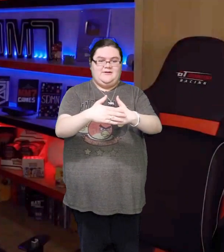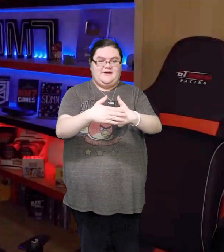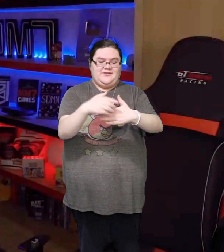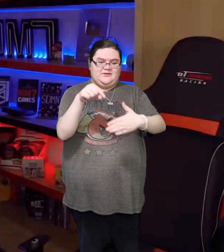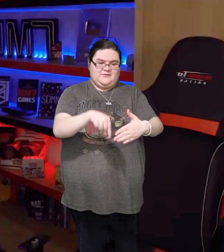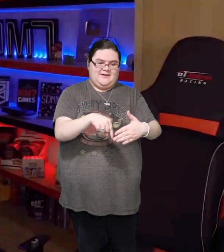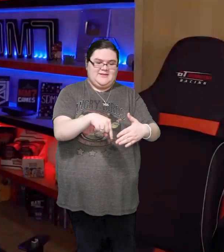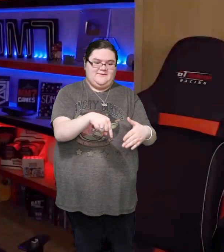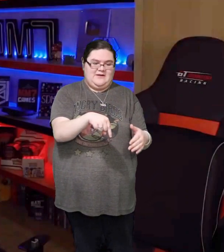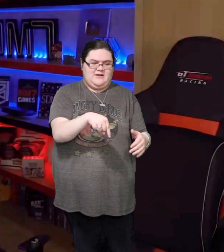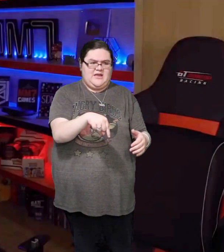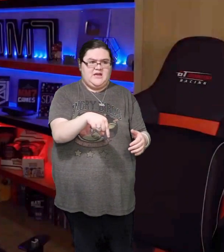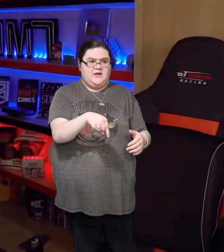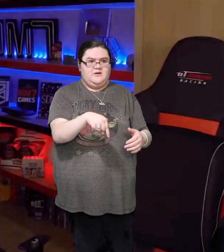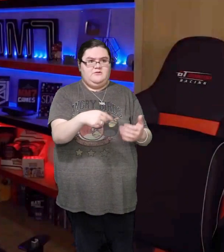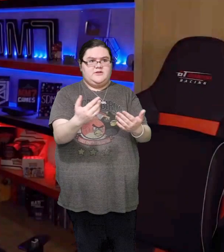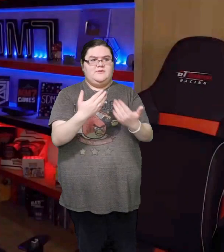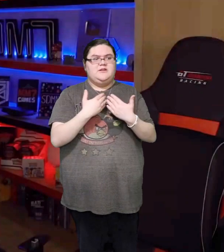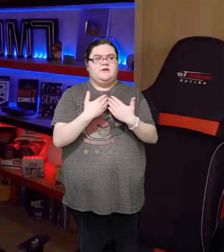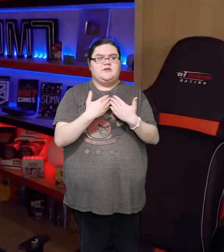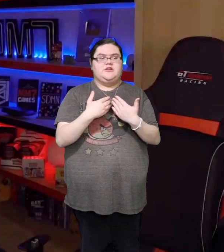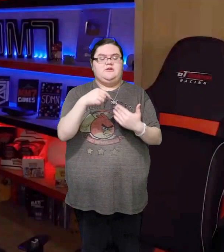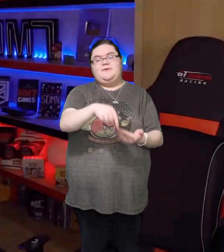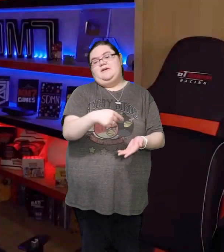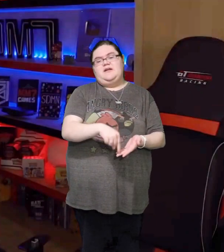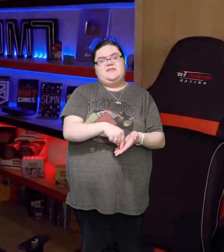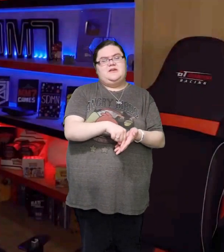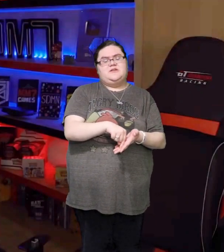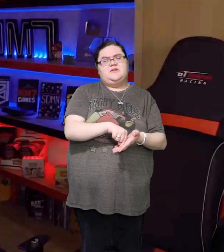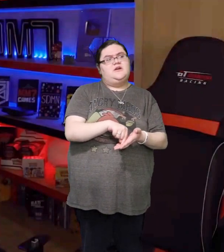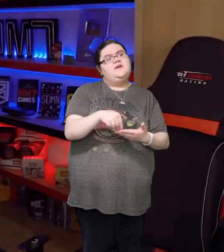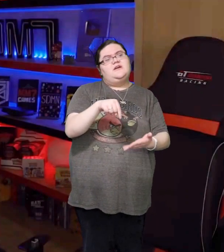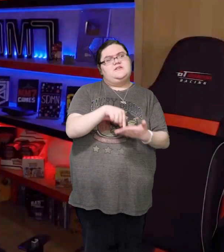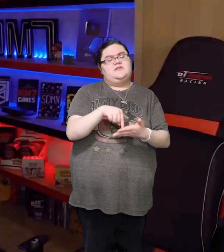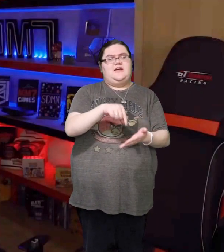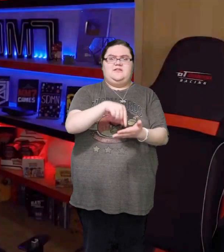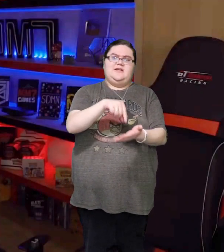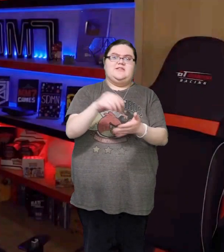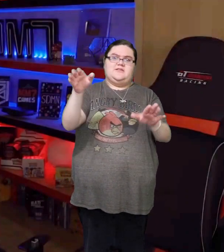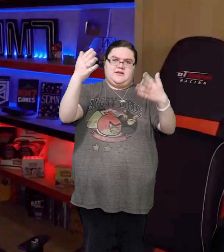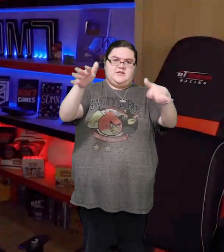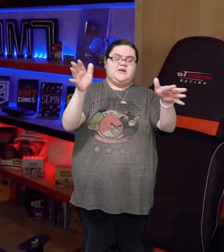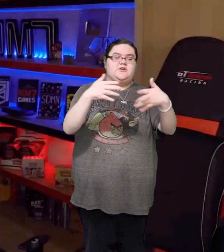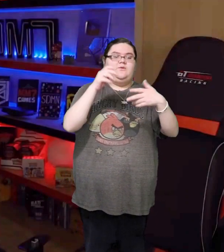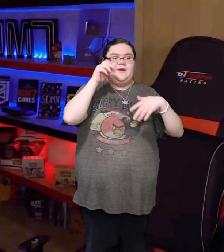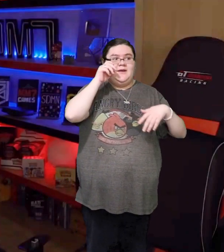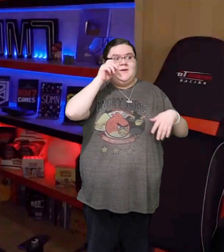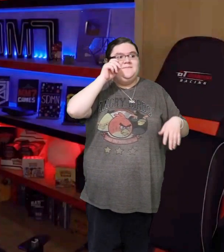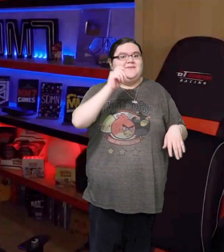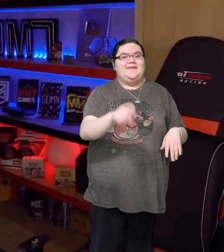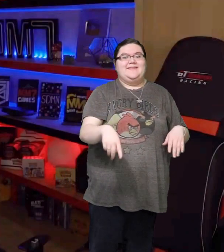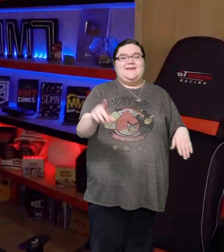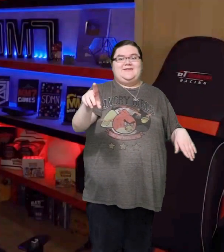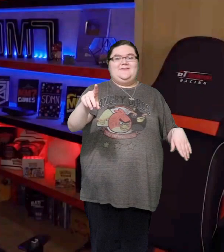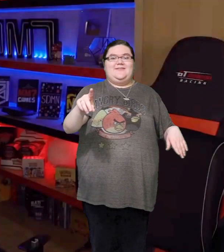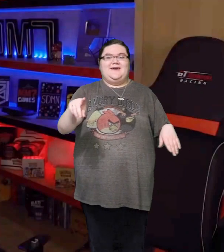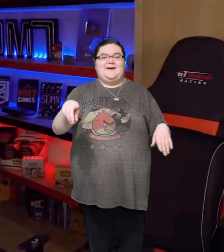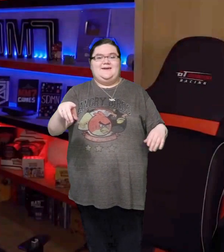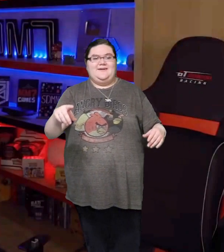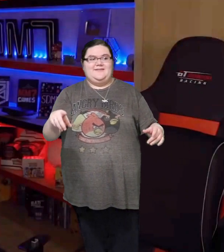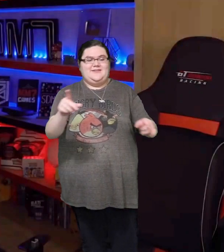a triangle, and then there's one at the very, someone closest to you, but I think it's the conductor one. And then